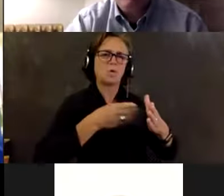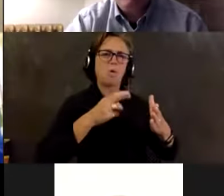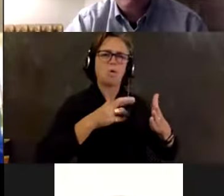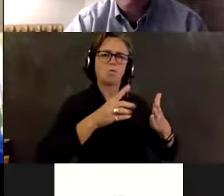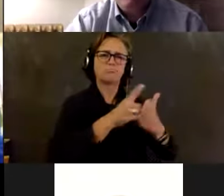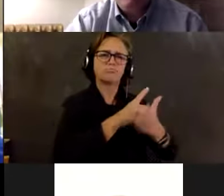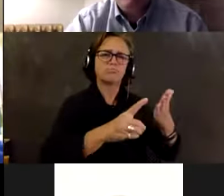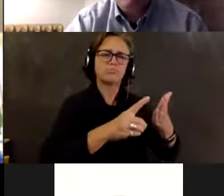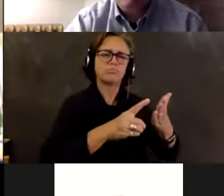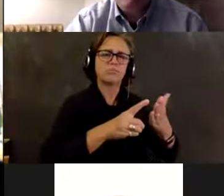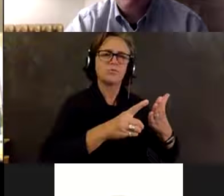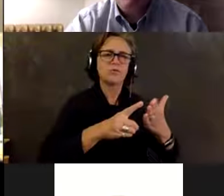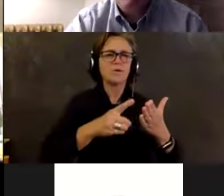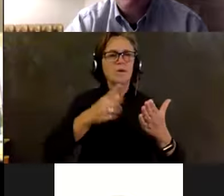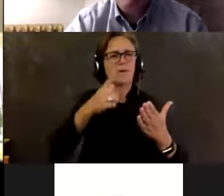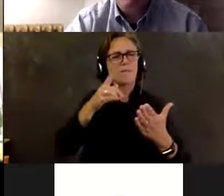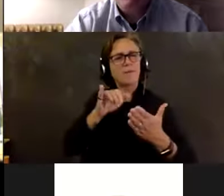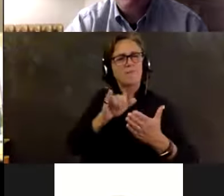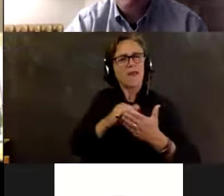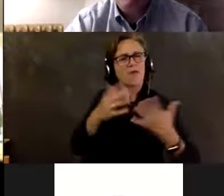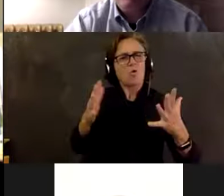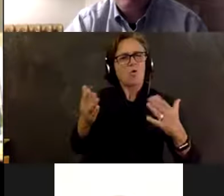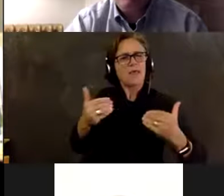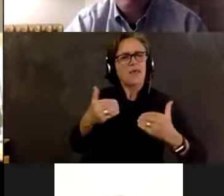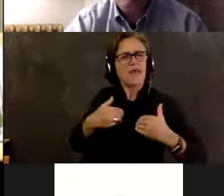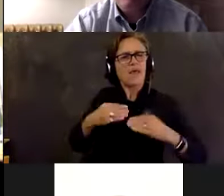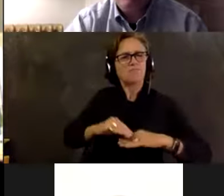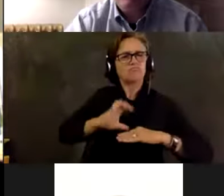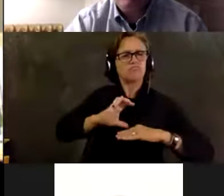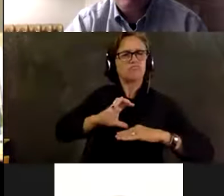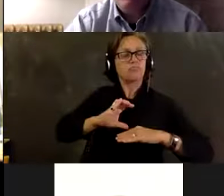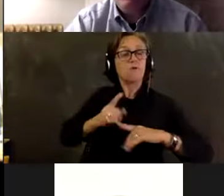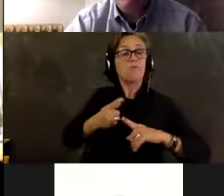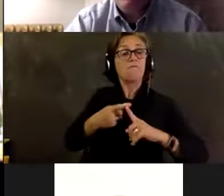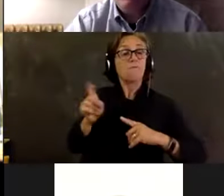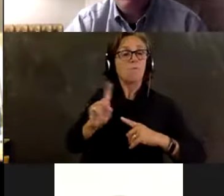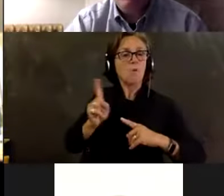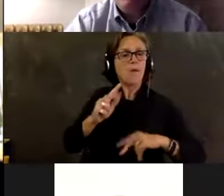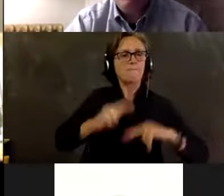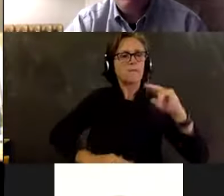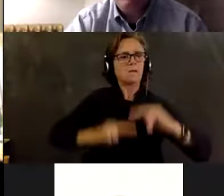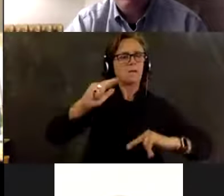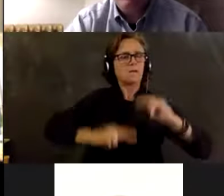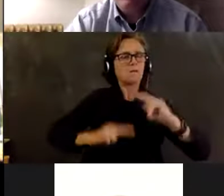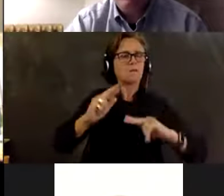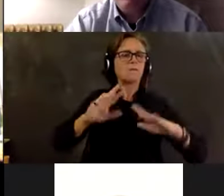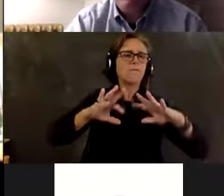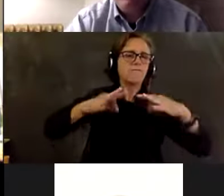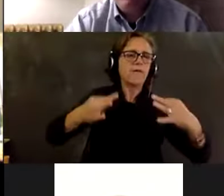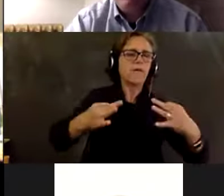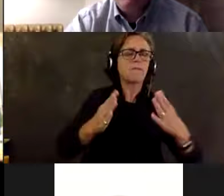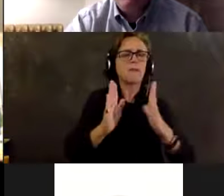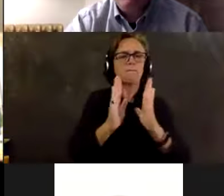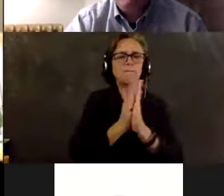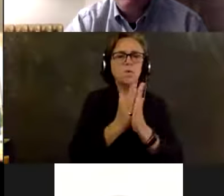feel proud of who they are individually through the books that they're reading, and they're very important first tools to